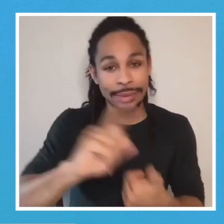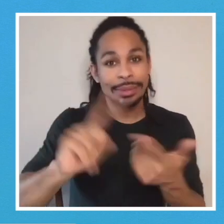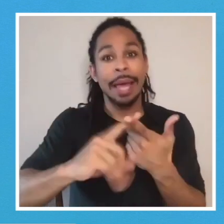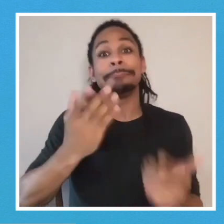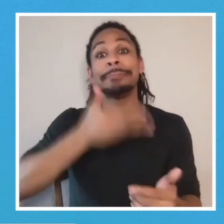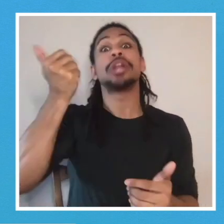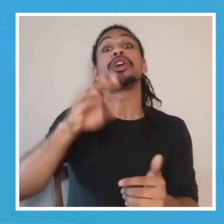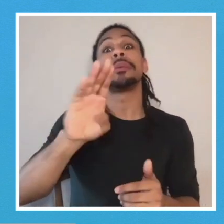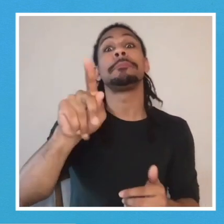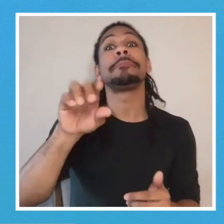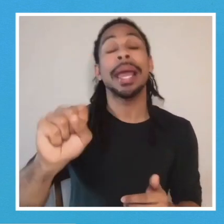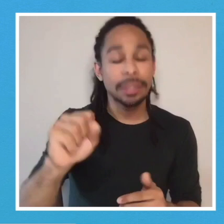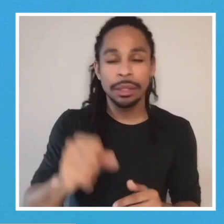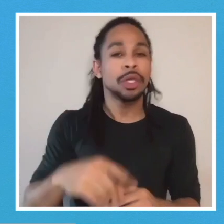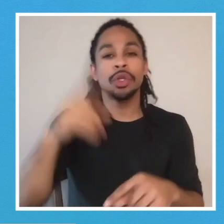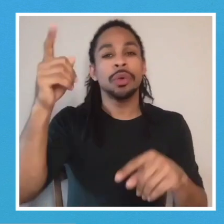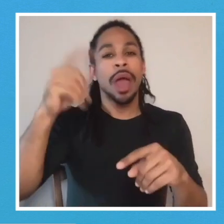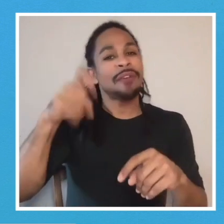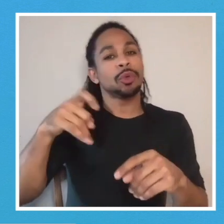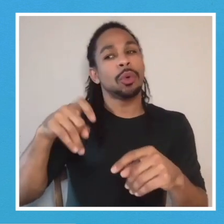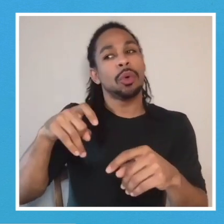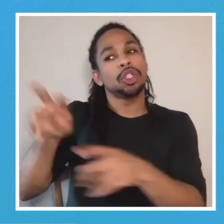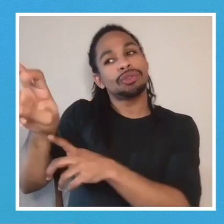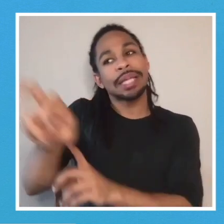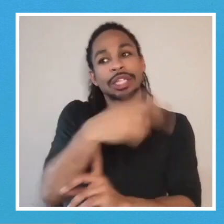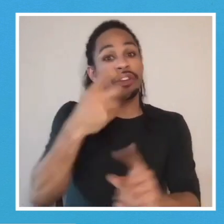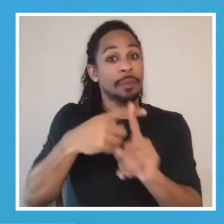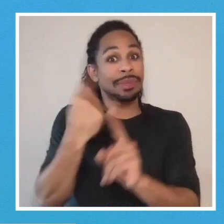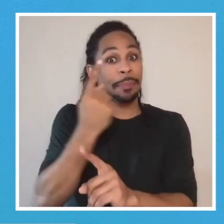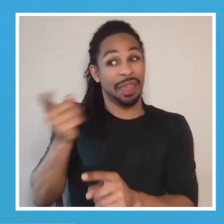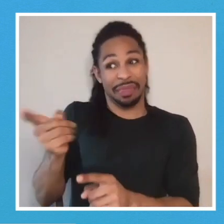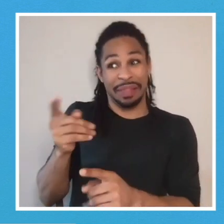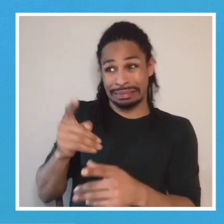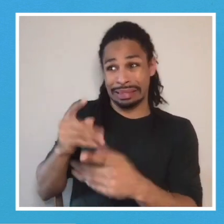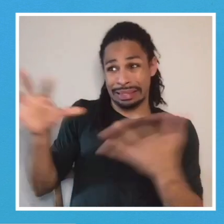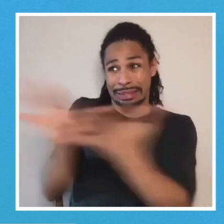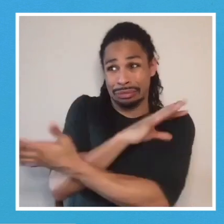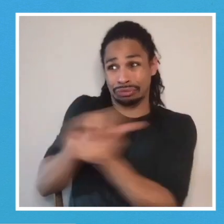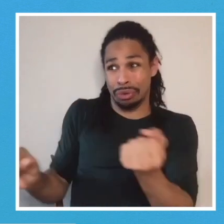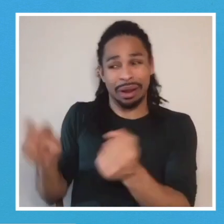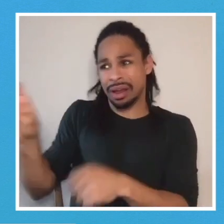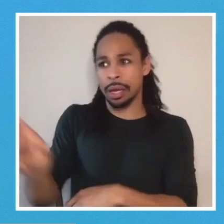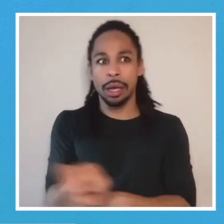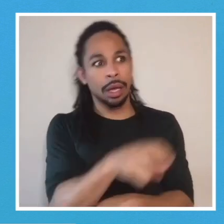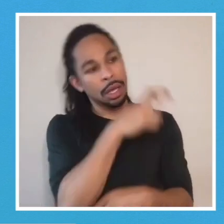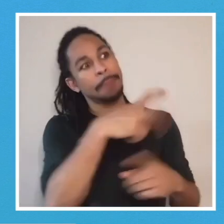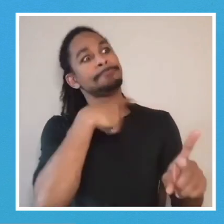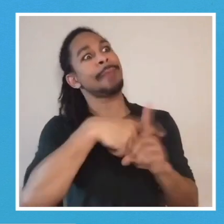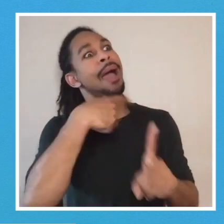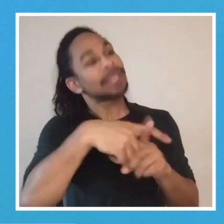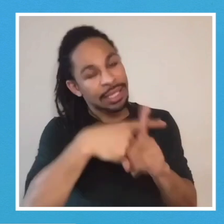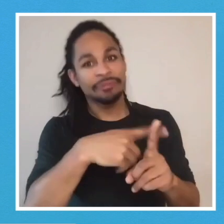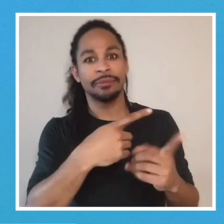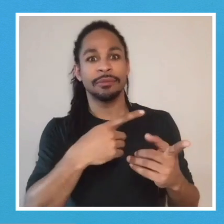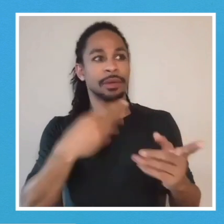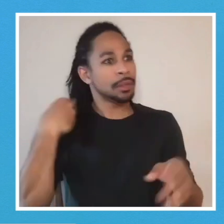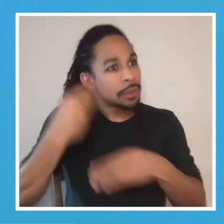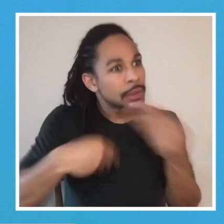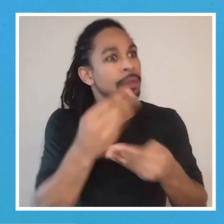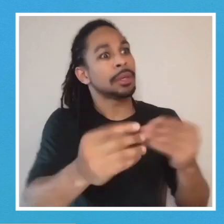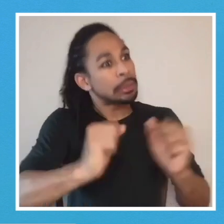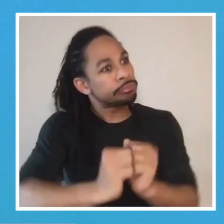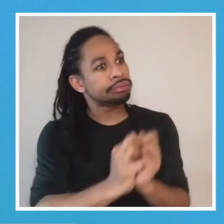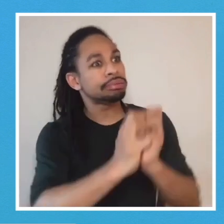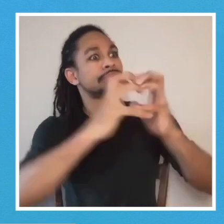from something that's devastating and destructive to something that could actually be positive and regenerative and creative. This brings me to